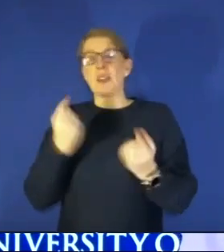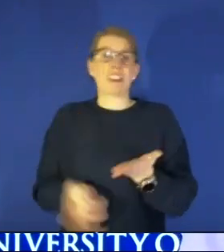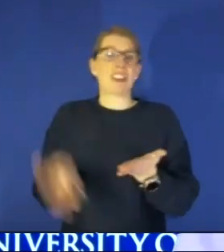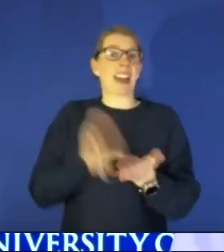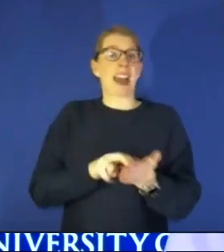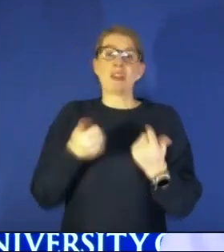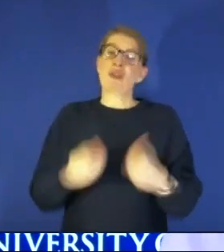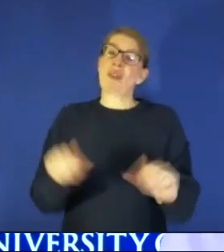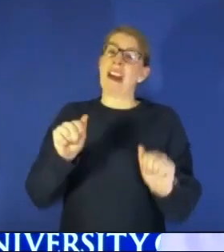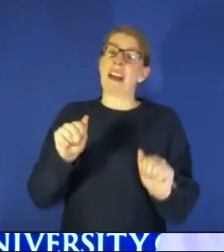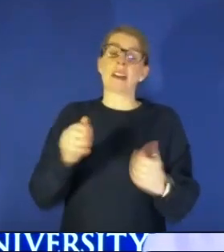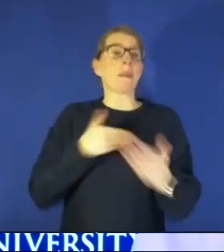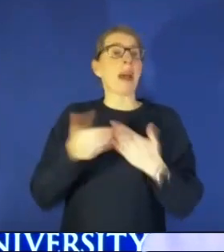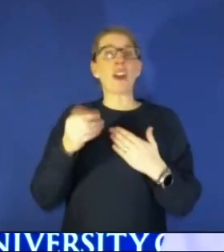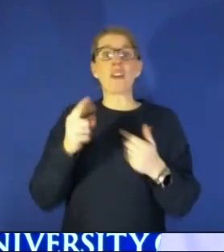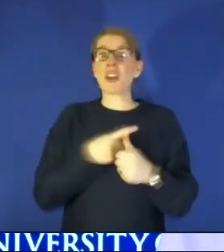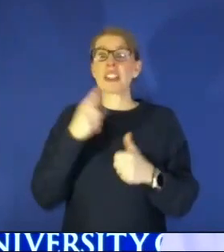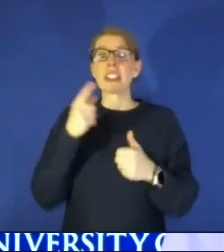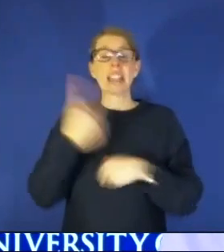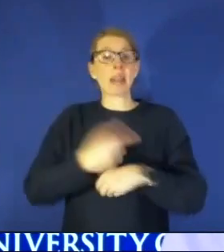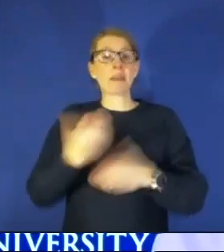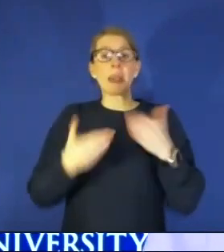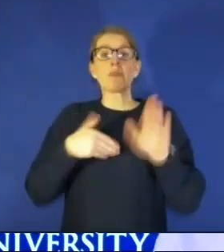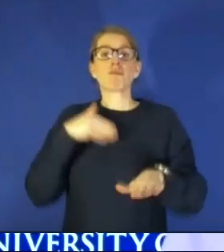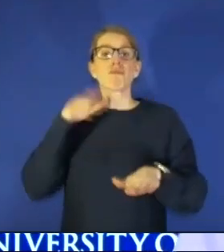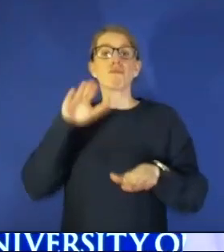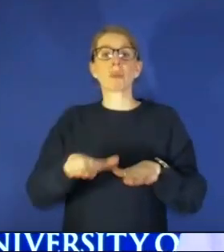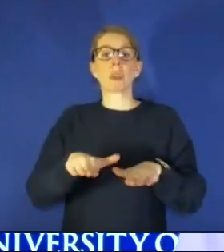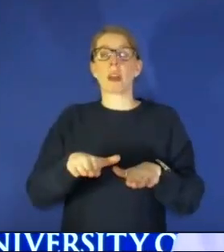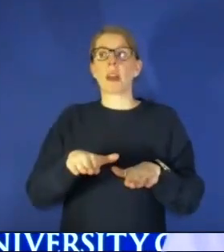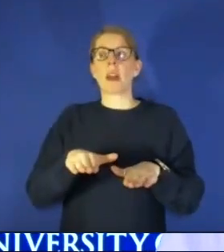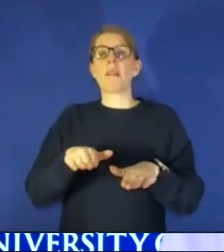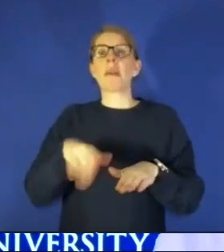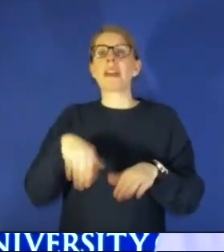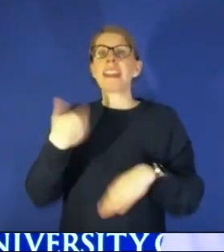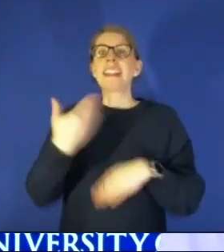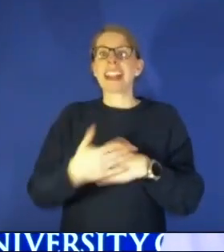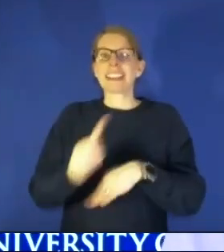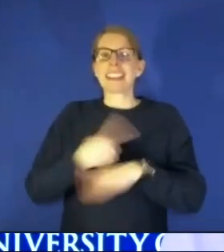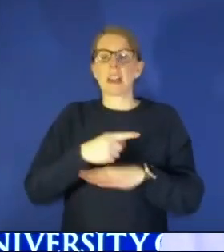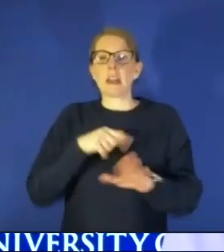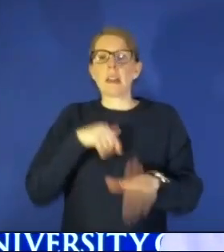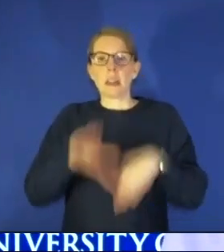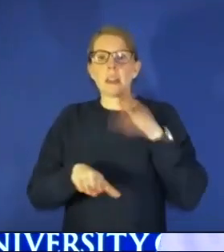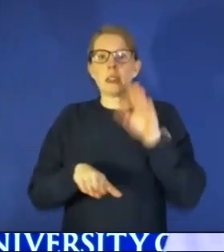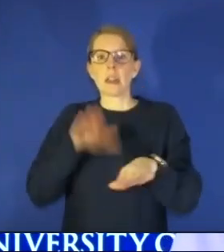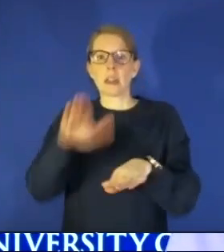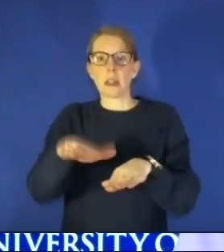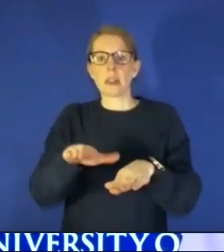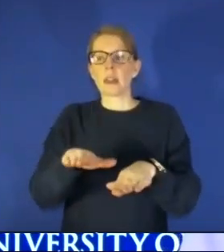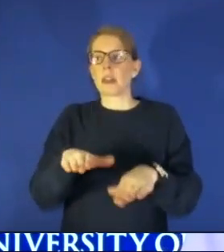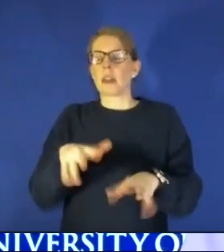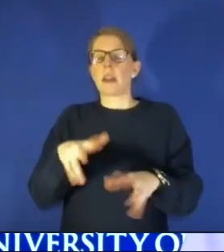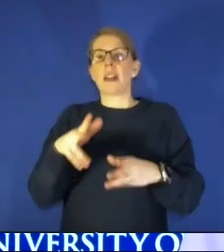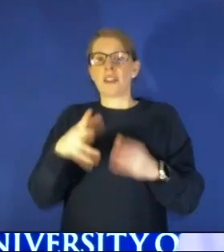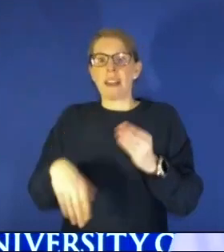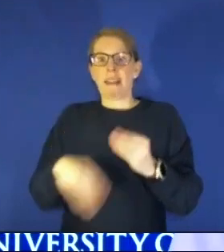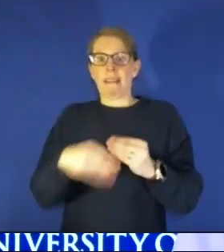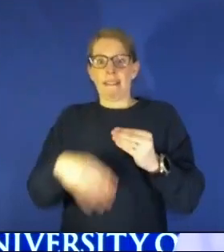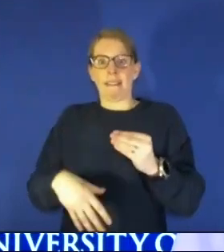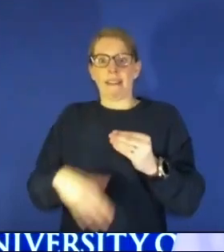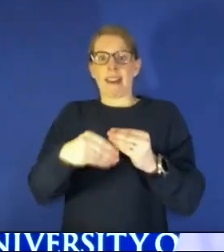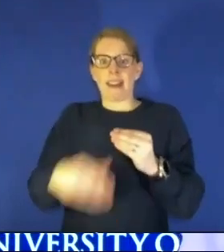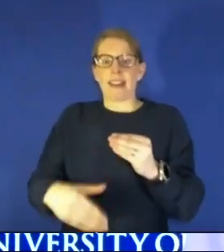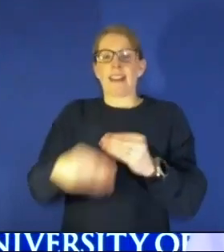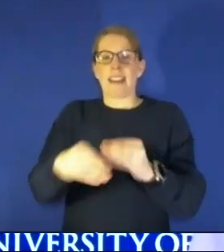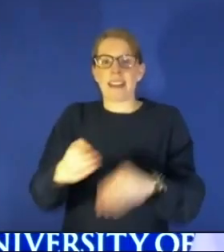steps the first day, and the next day it's a few more steps, and then it's a few more feet, and then it's a block. And it just takes that ability and